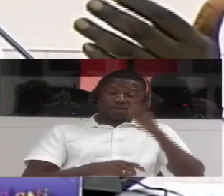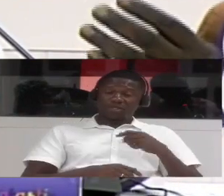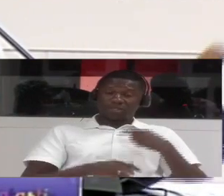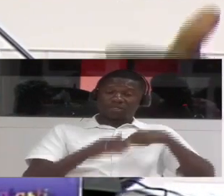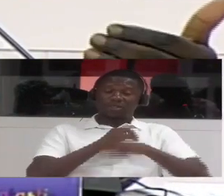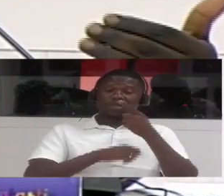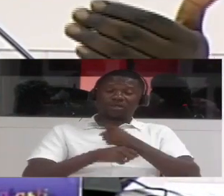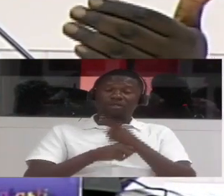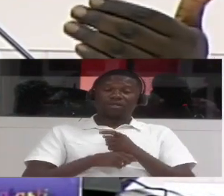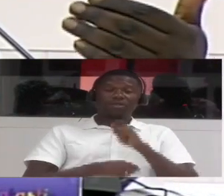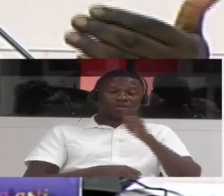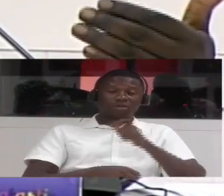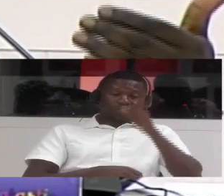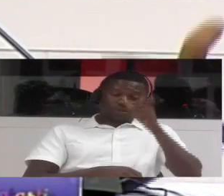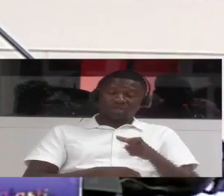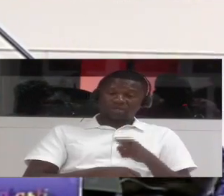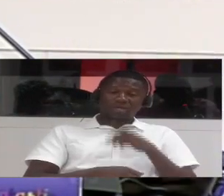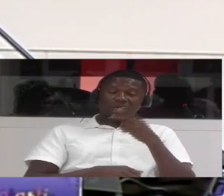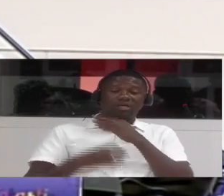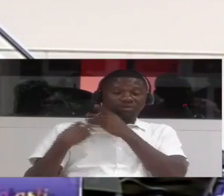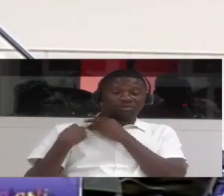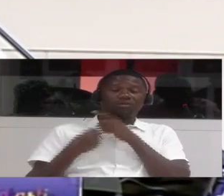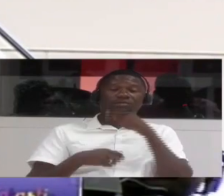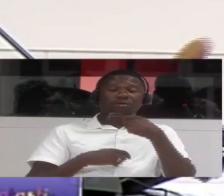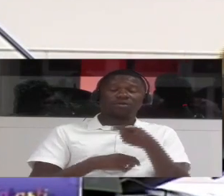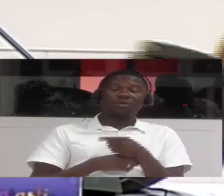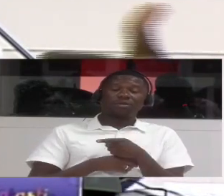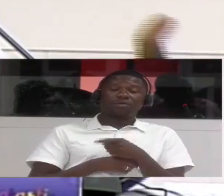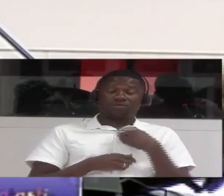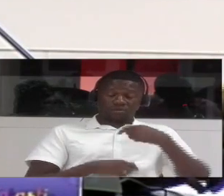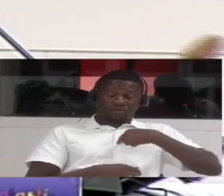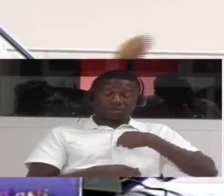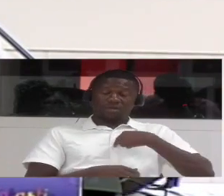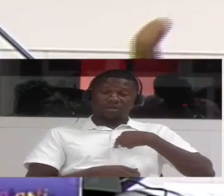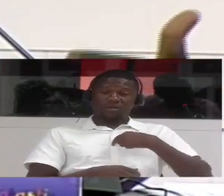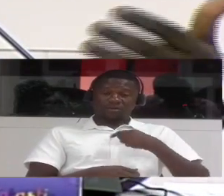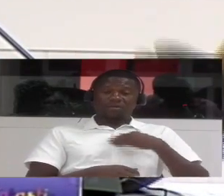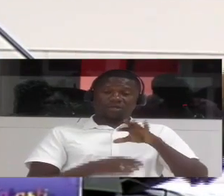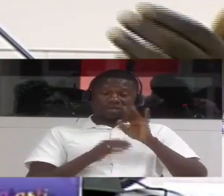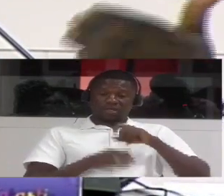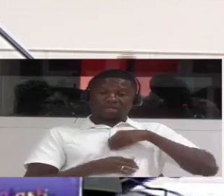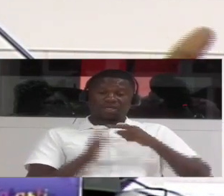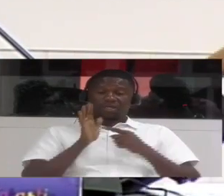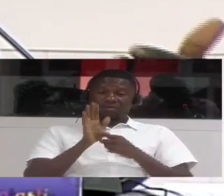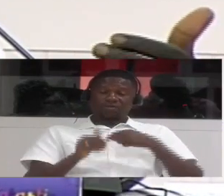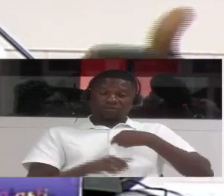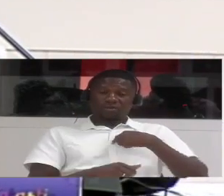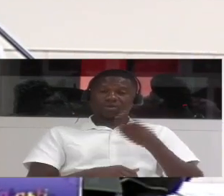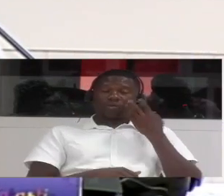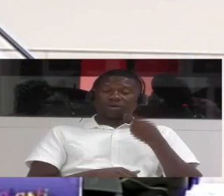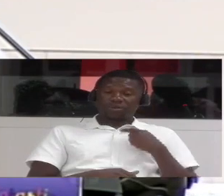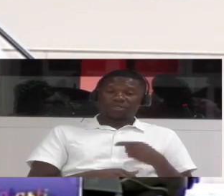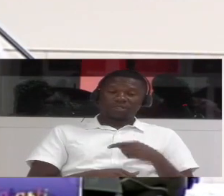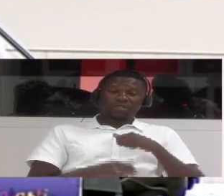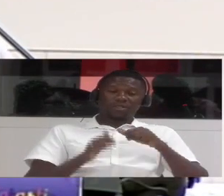that journalists are our representatives. I mean, for me, let me take an example of me. When I started